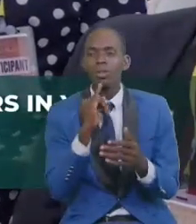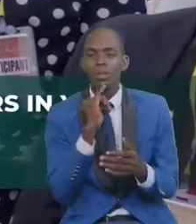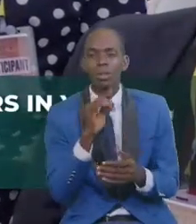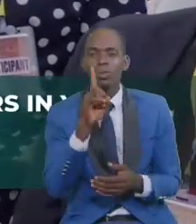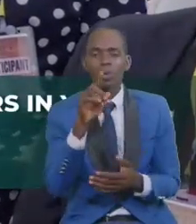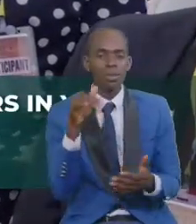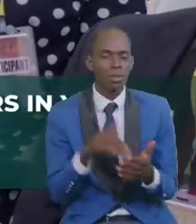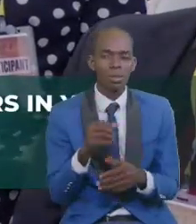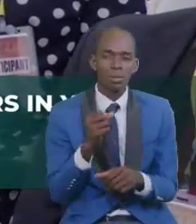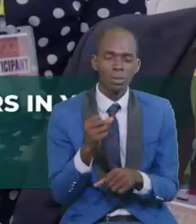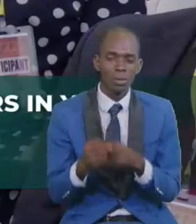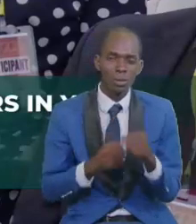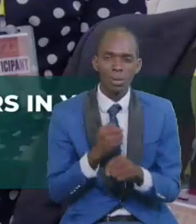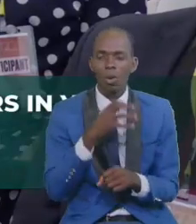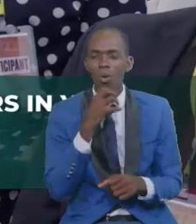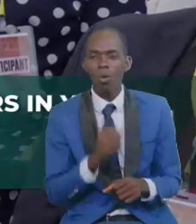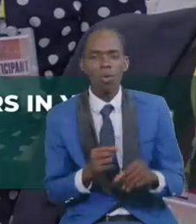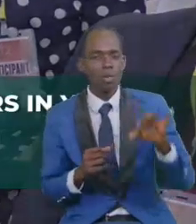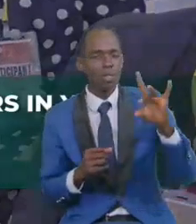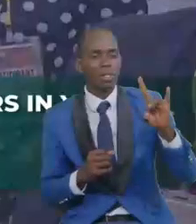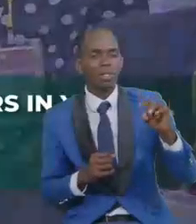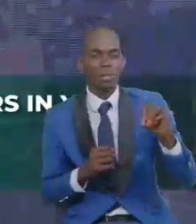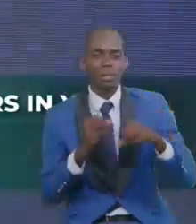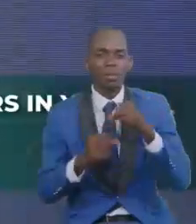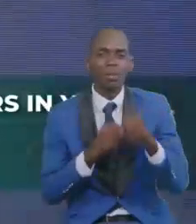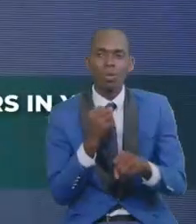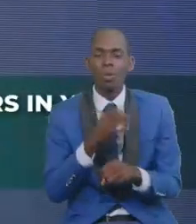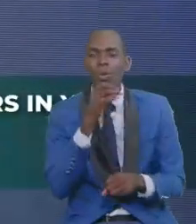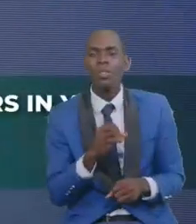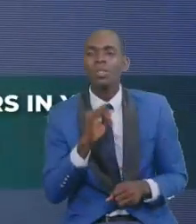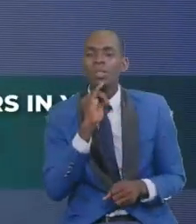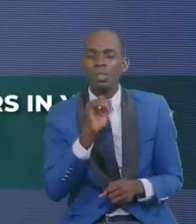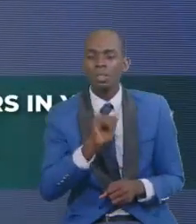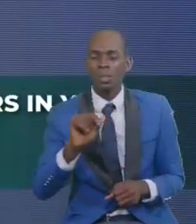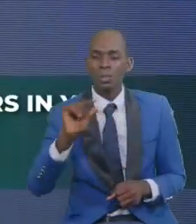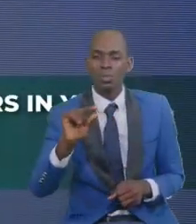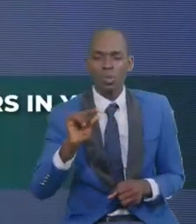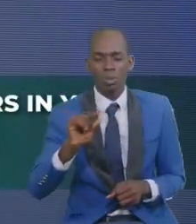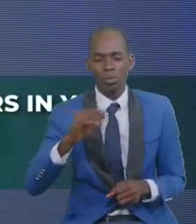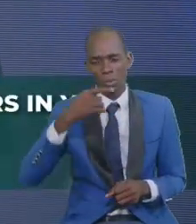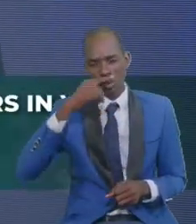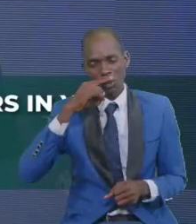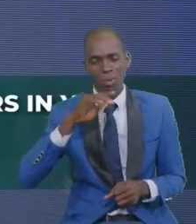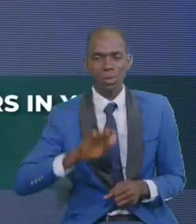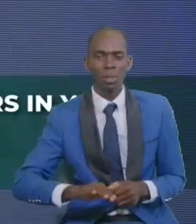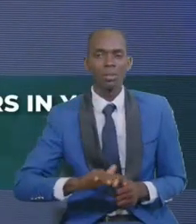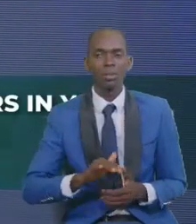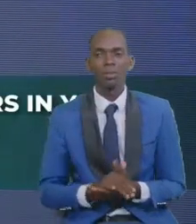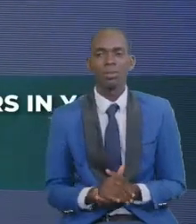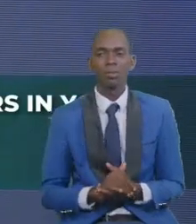80 years old, is a little child.